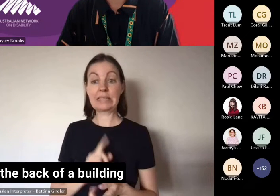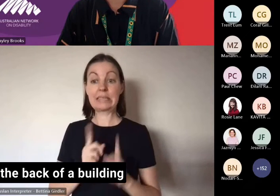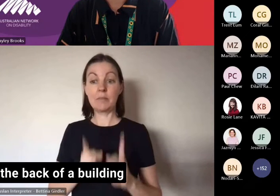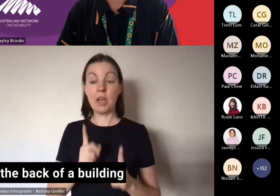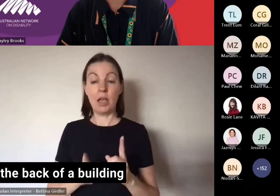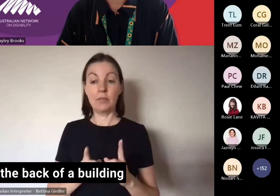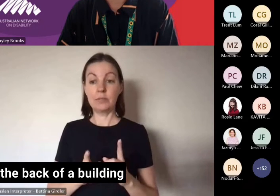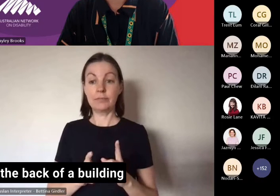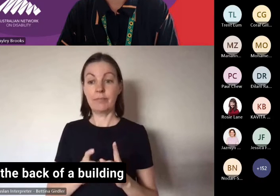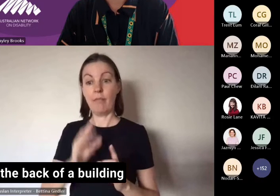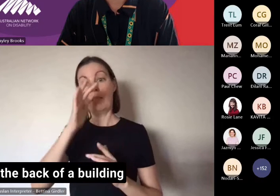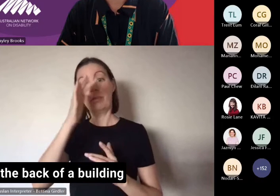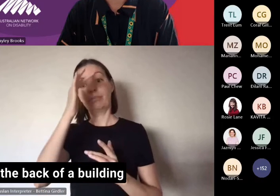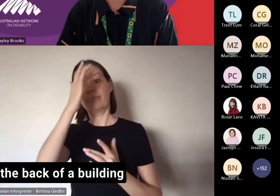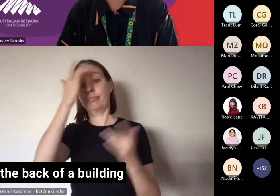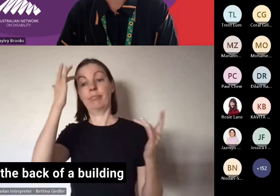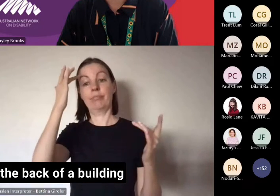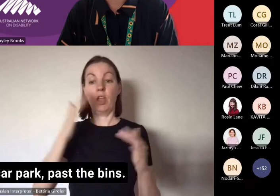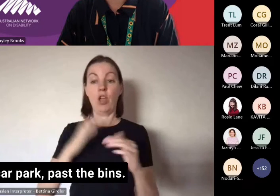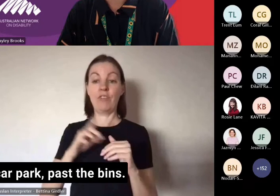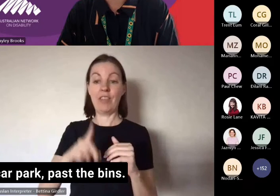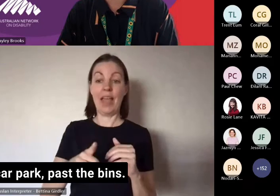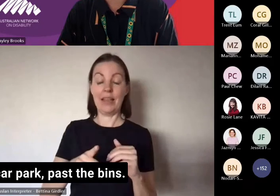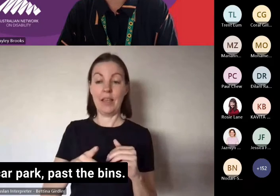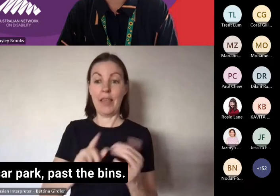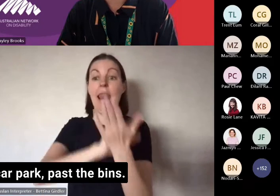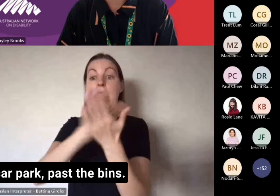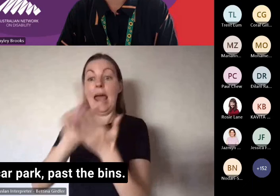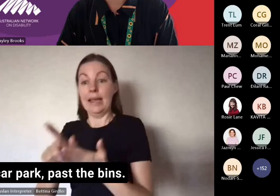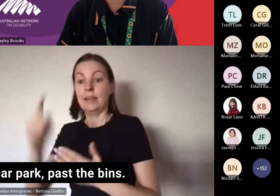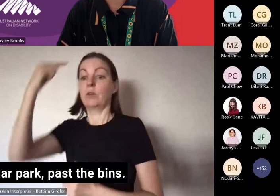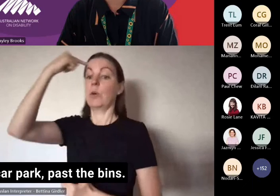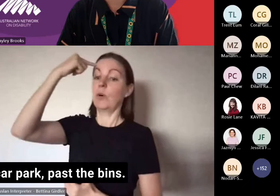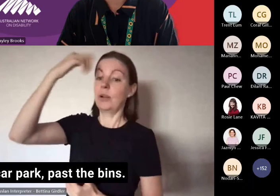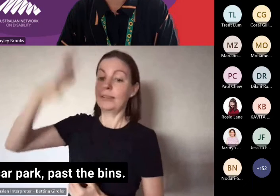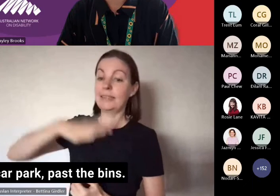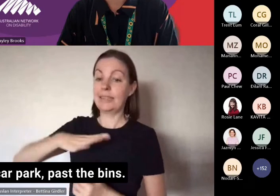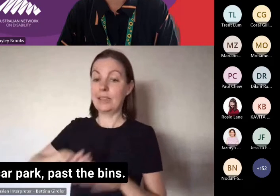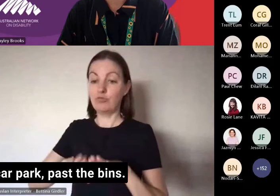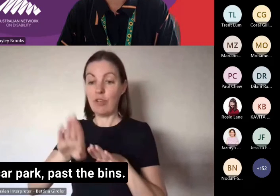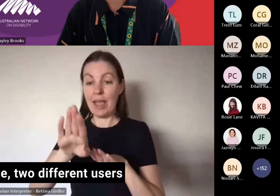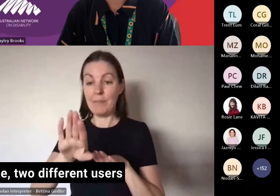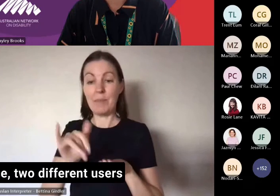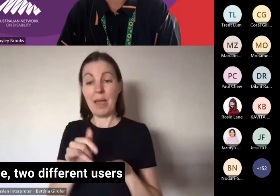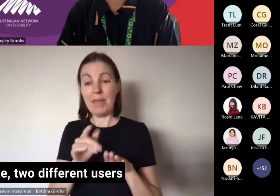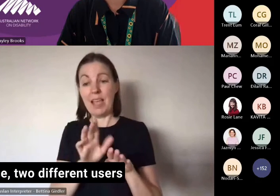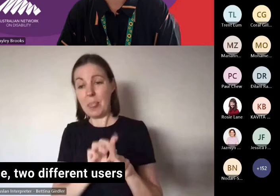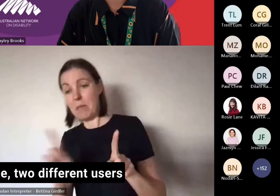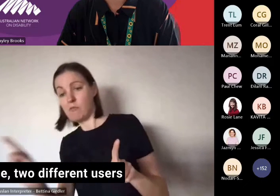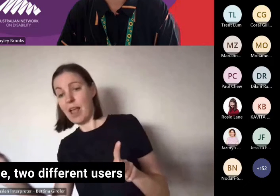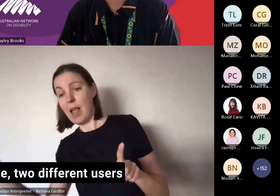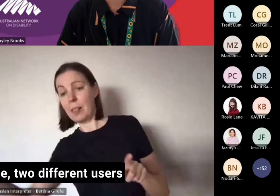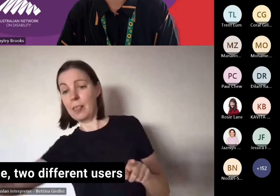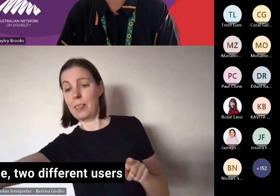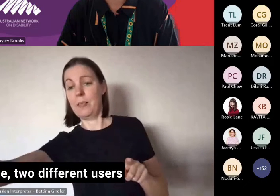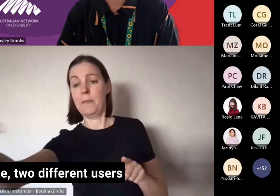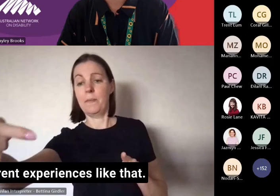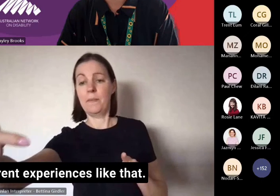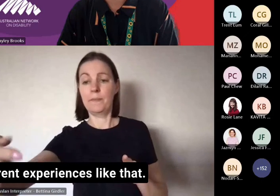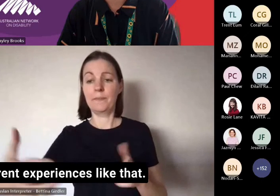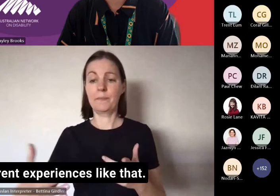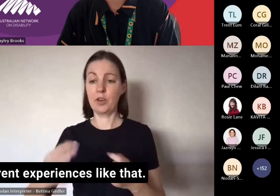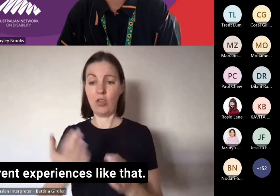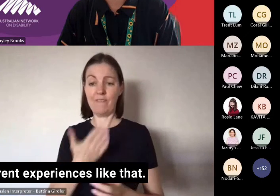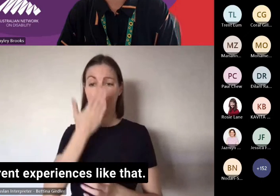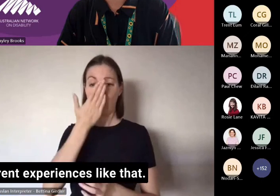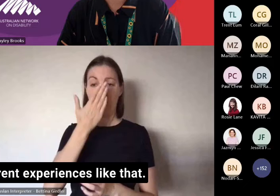So it's around the back of a building, through the car park, past the bins. And of course, two different users